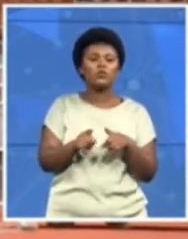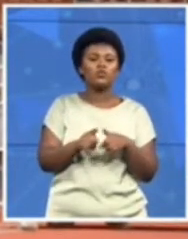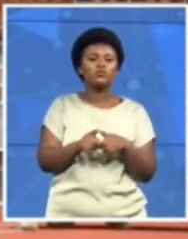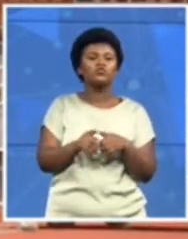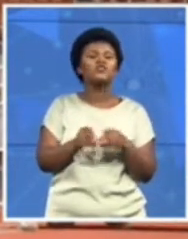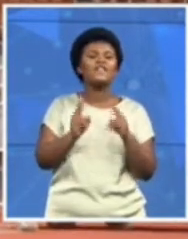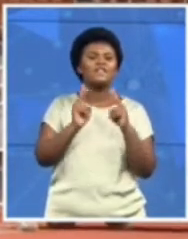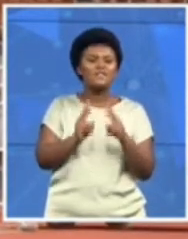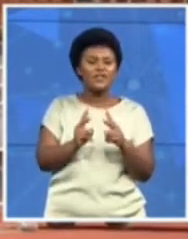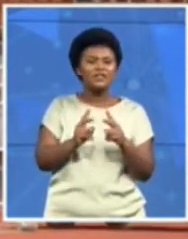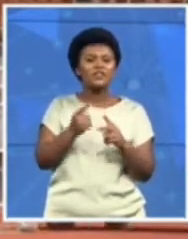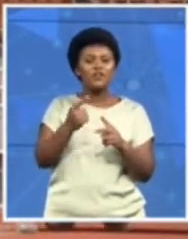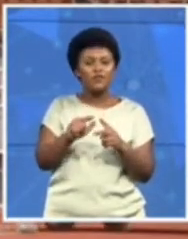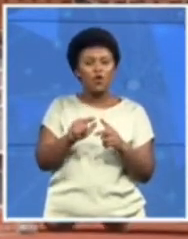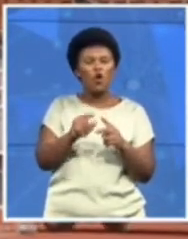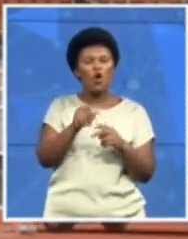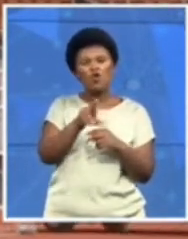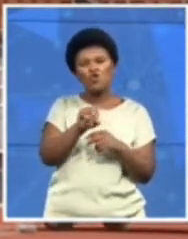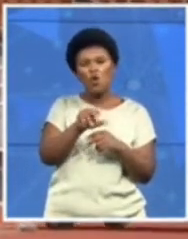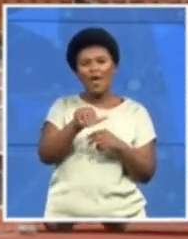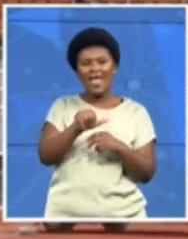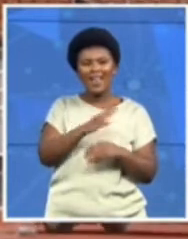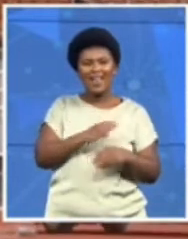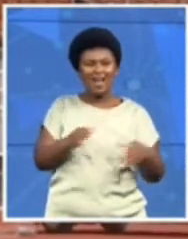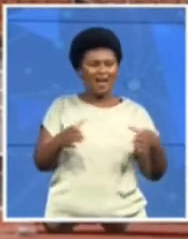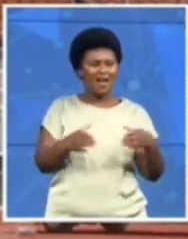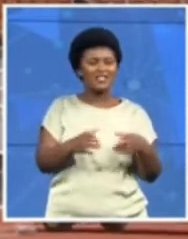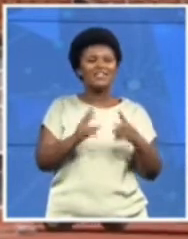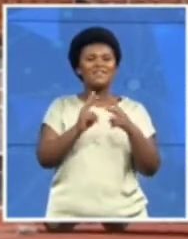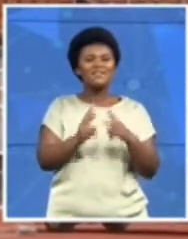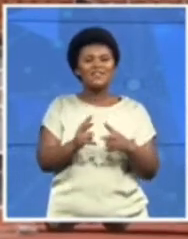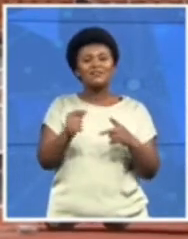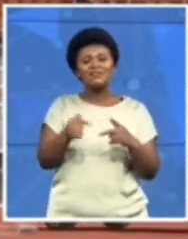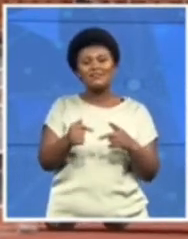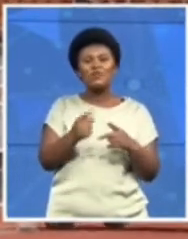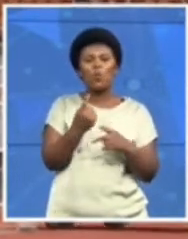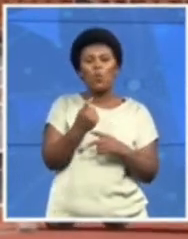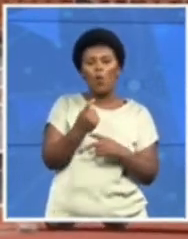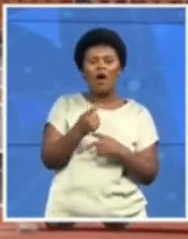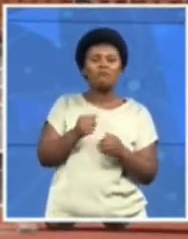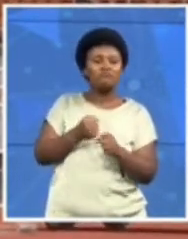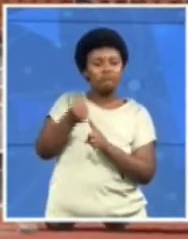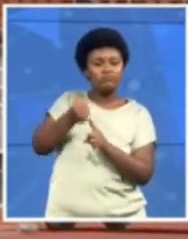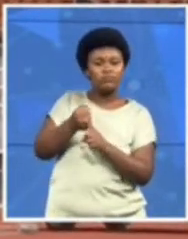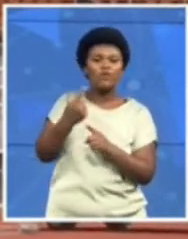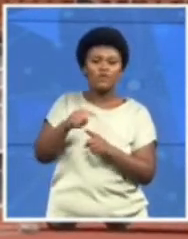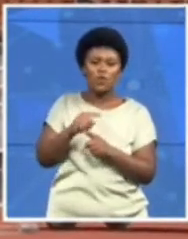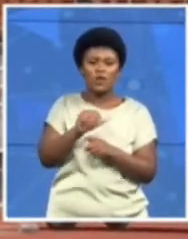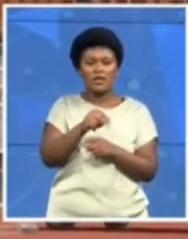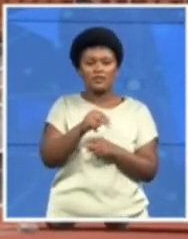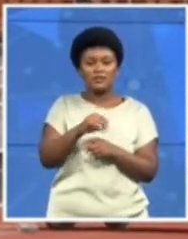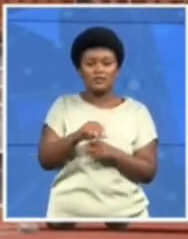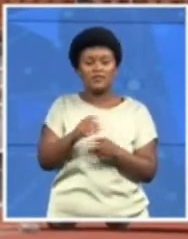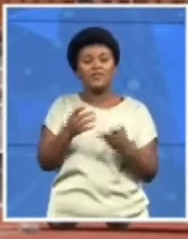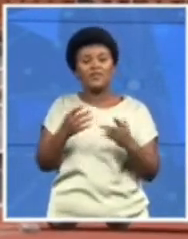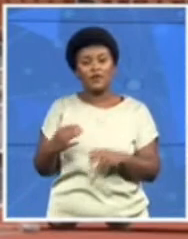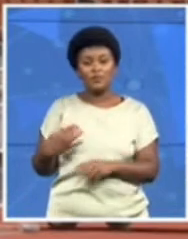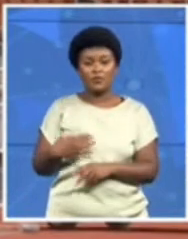John Nkadimeng was one of the stalwart of our revolution. From there, Comrade President will also get